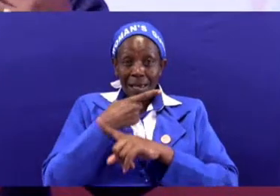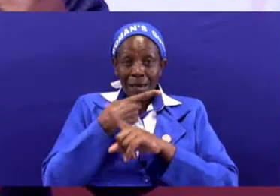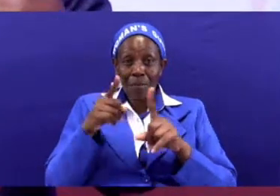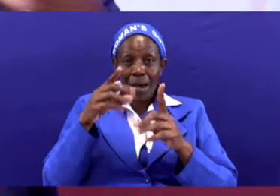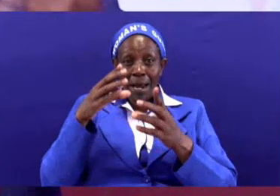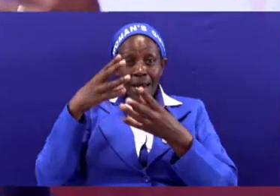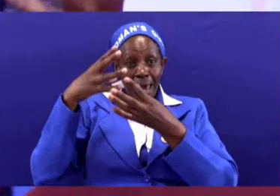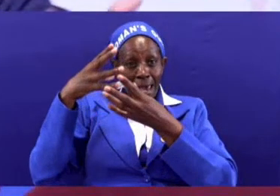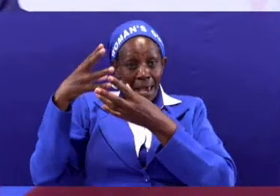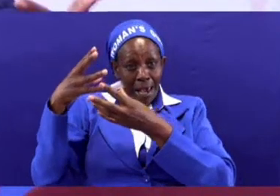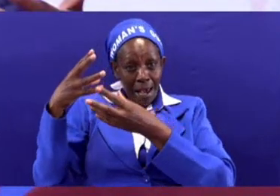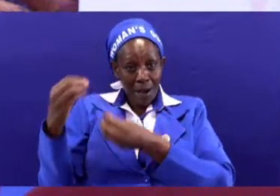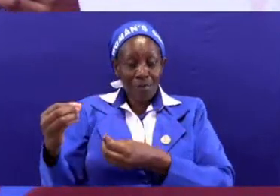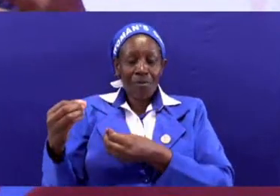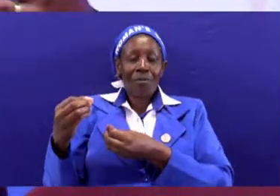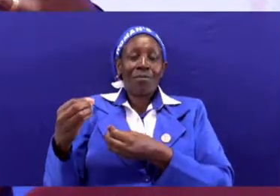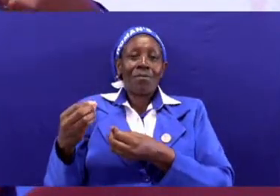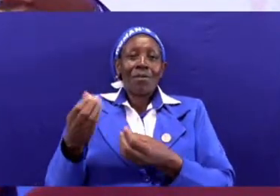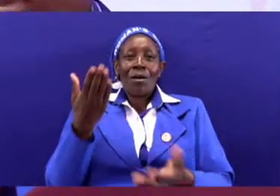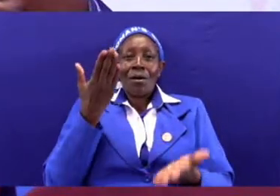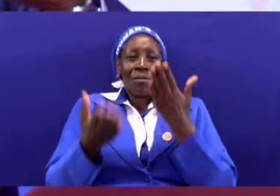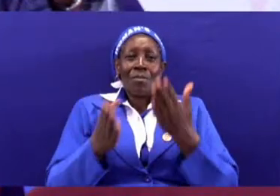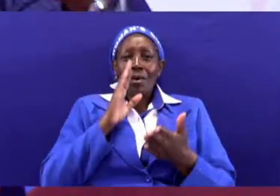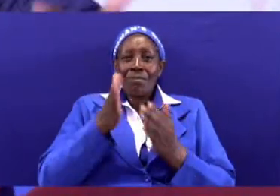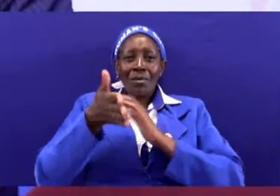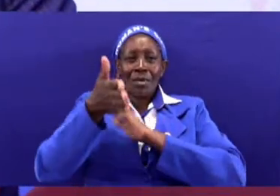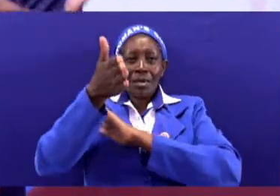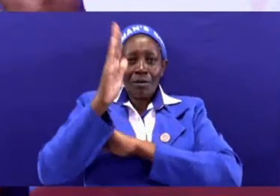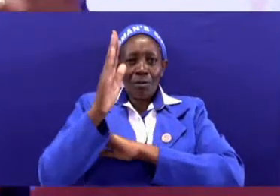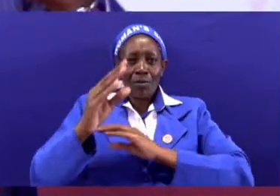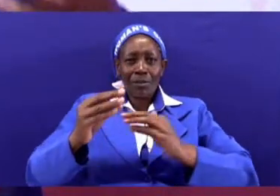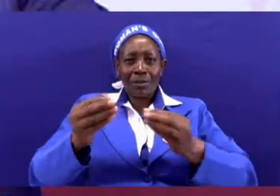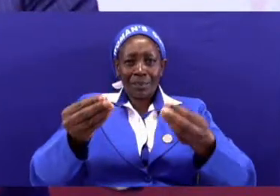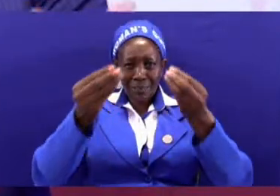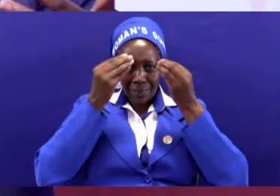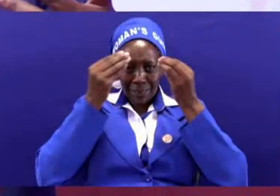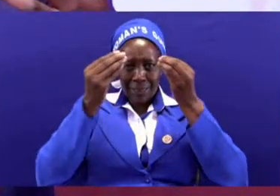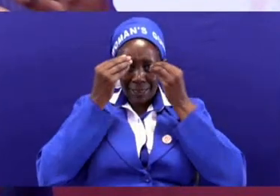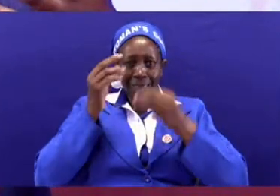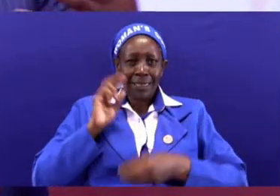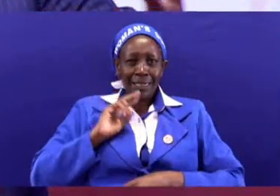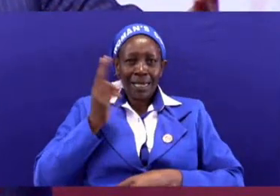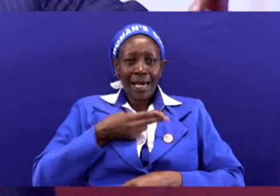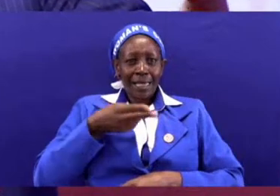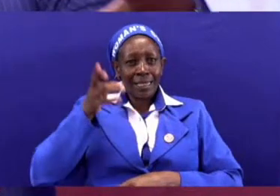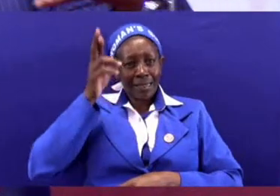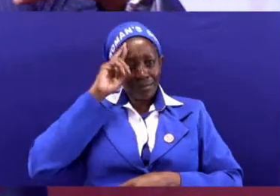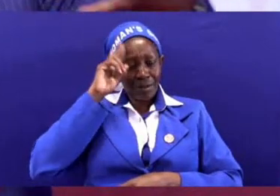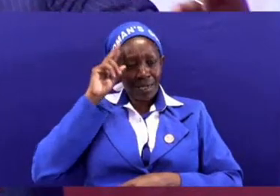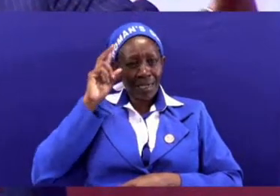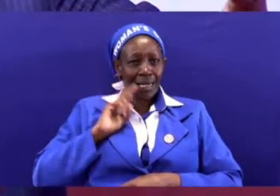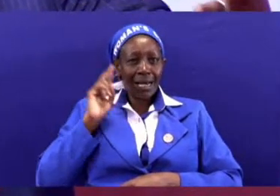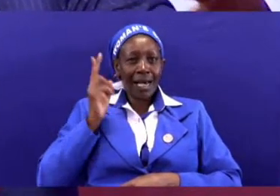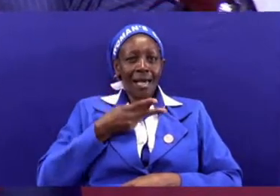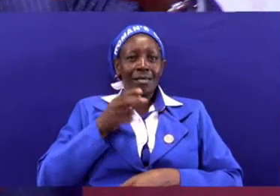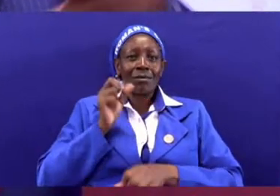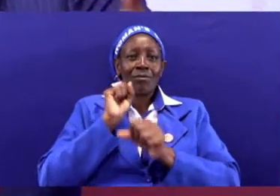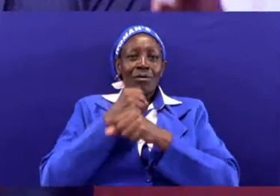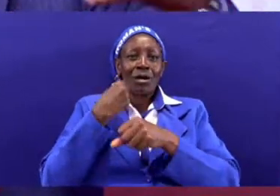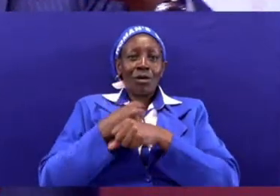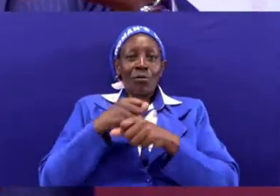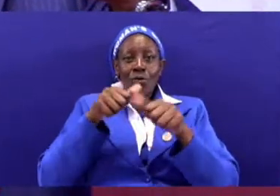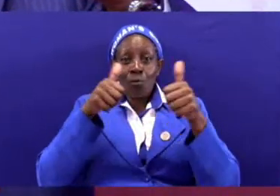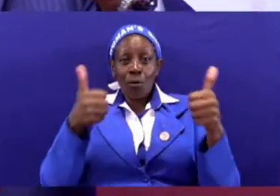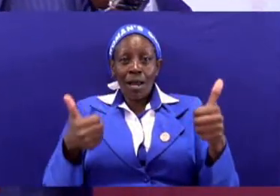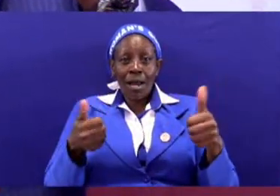And maybe God is teaching us or reminding us that, yes, we do well to ensure that when we gather,